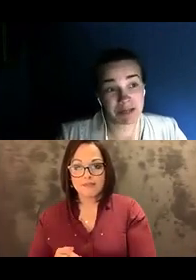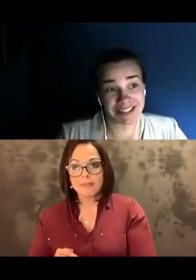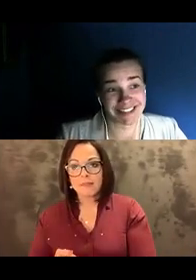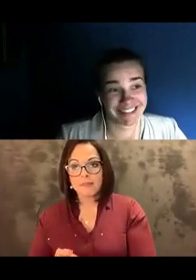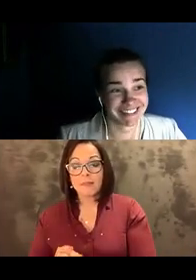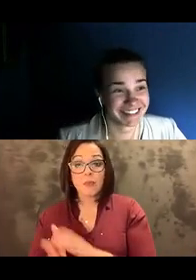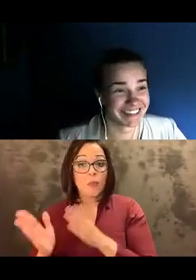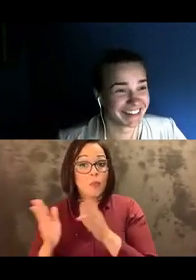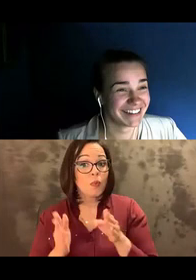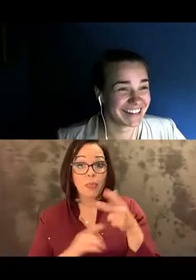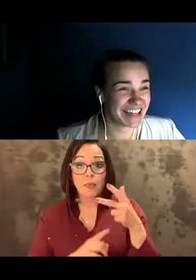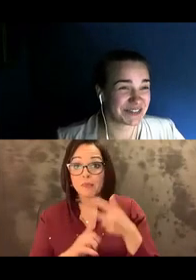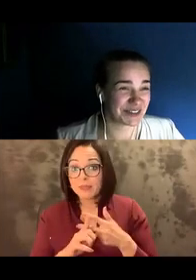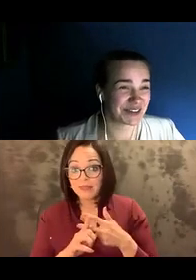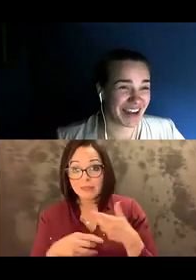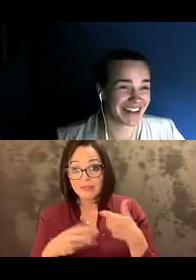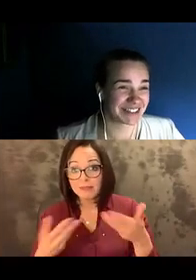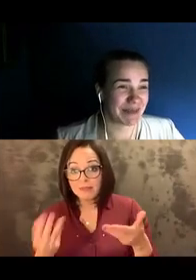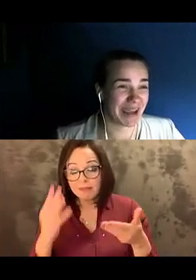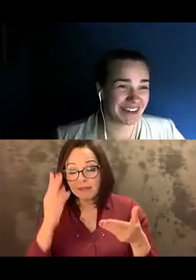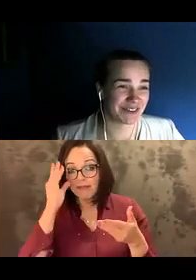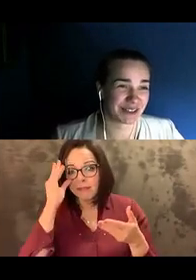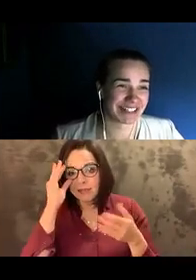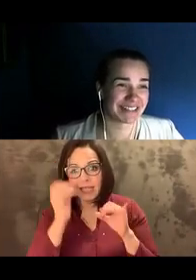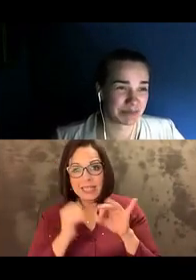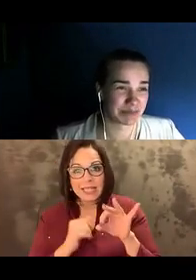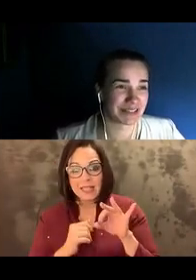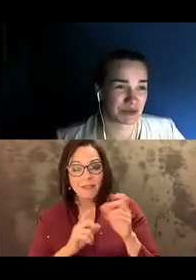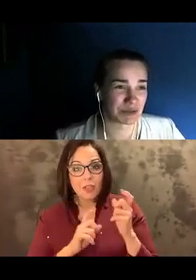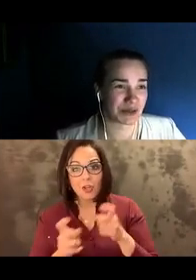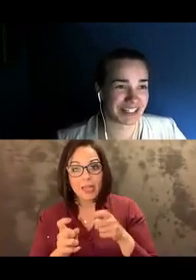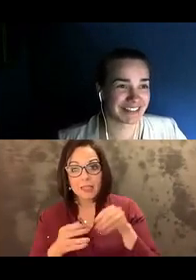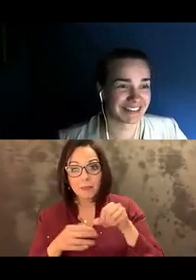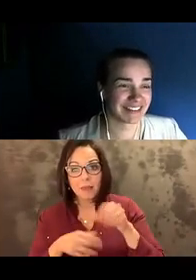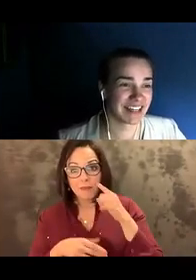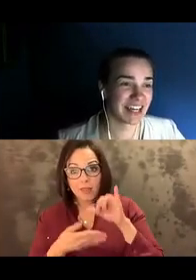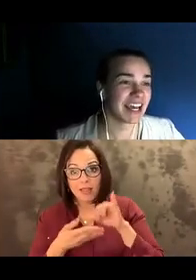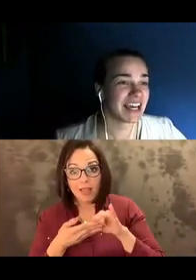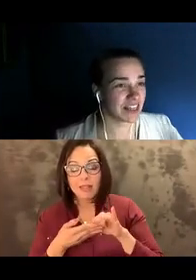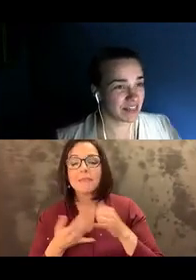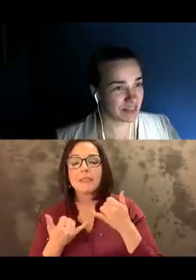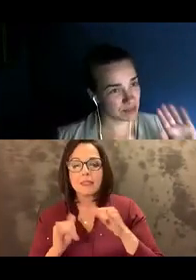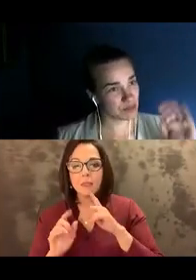Or 3 months. If the grant is paying for it, please report it.